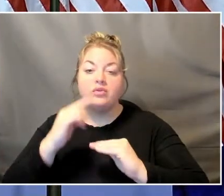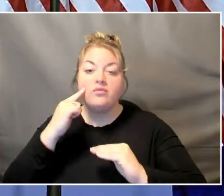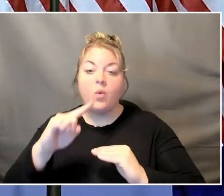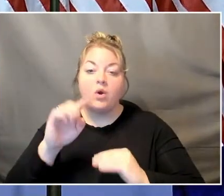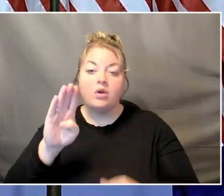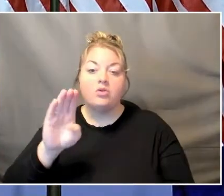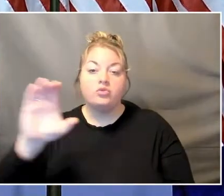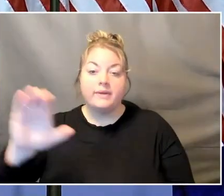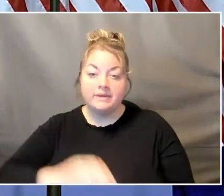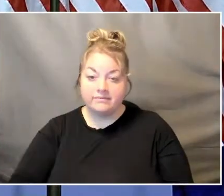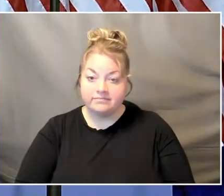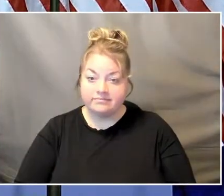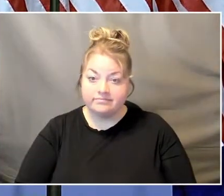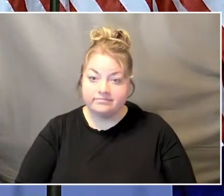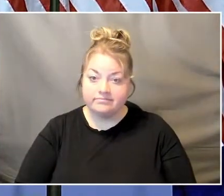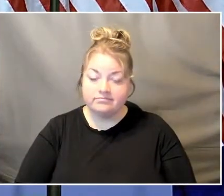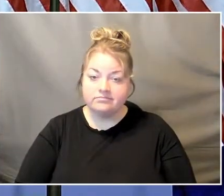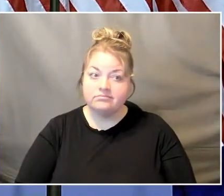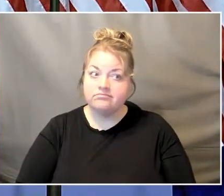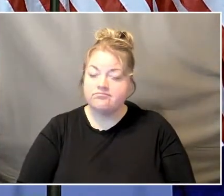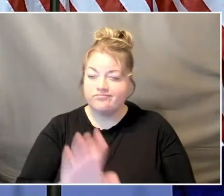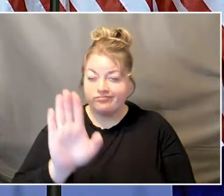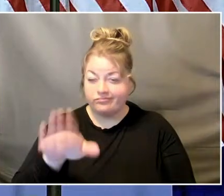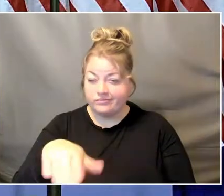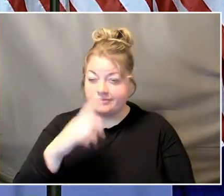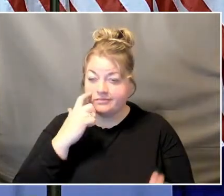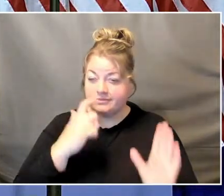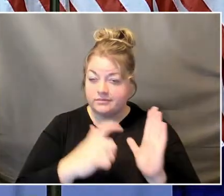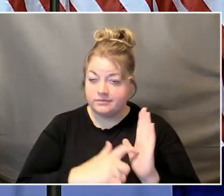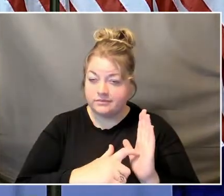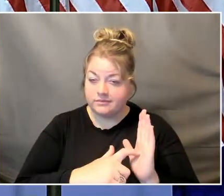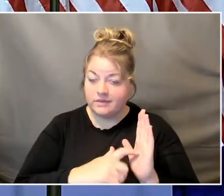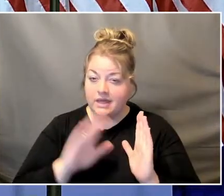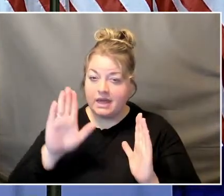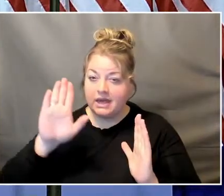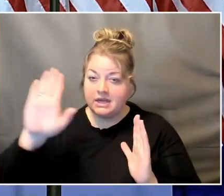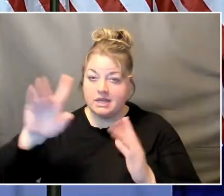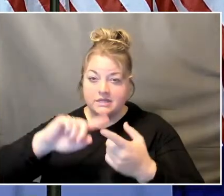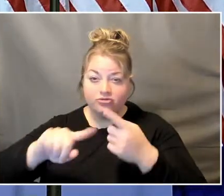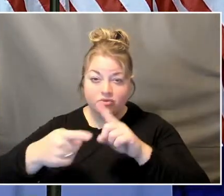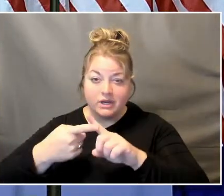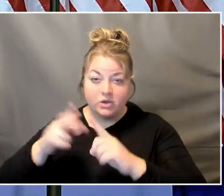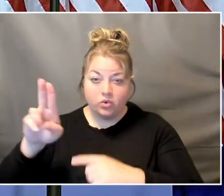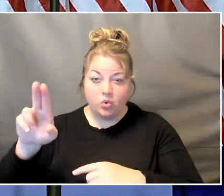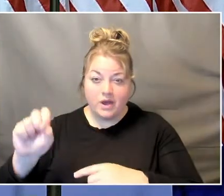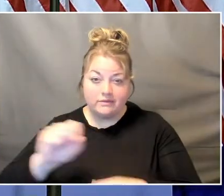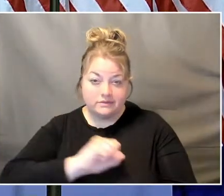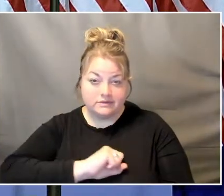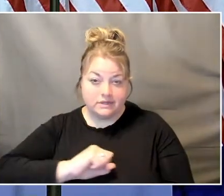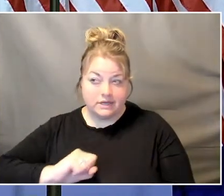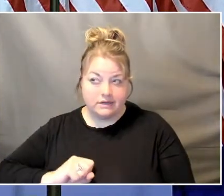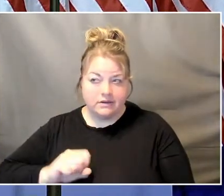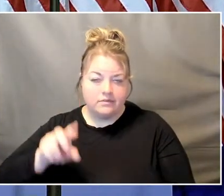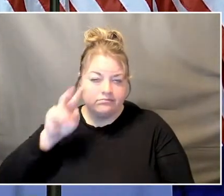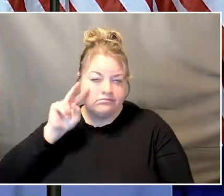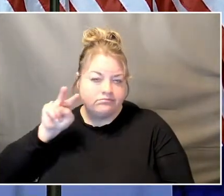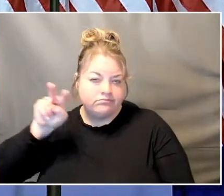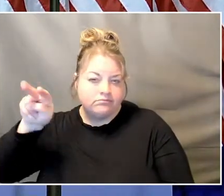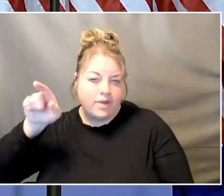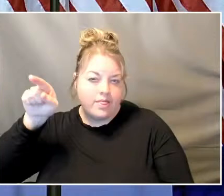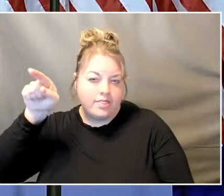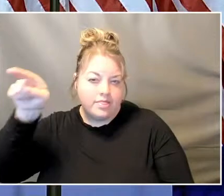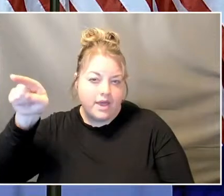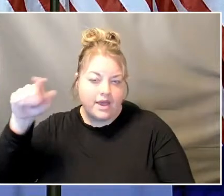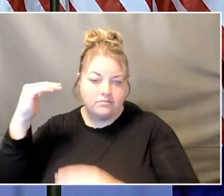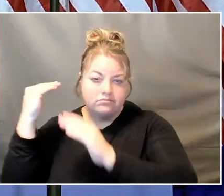contraception. And pay close attention to how his friends in the United States Senate obstructed a bill